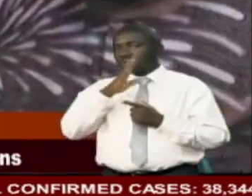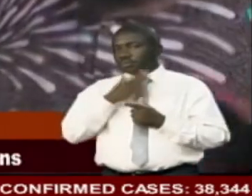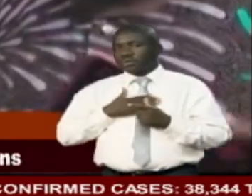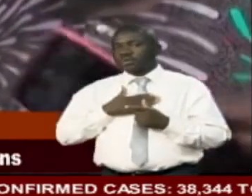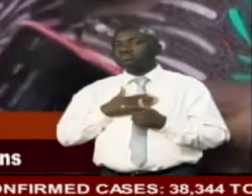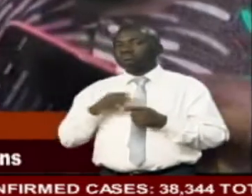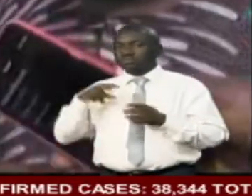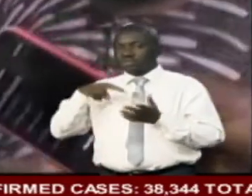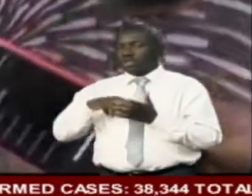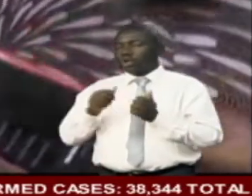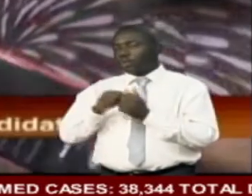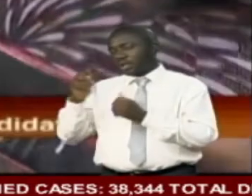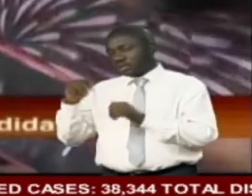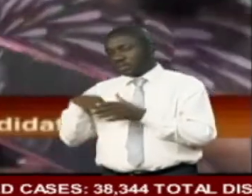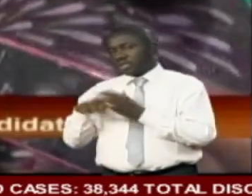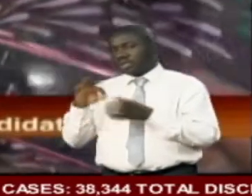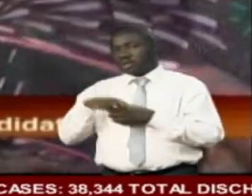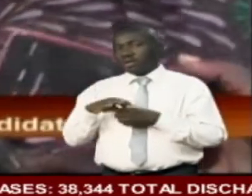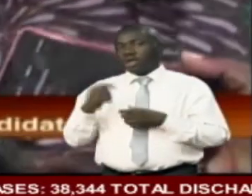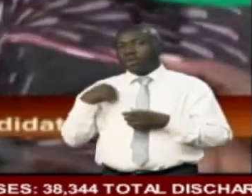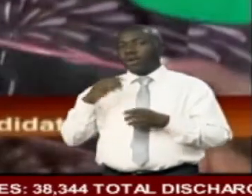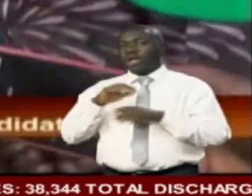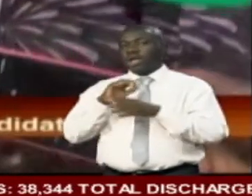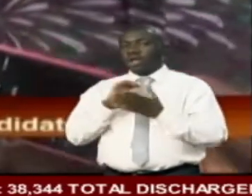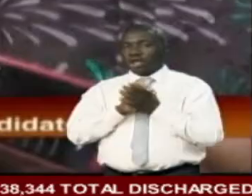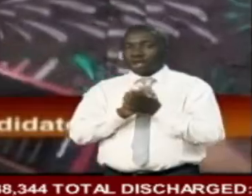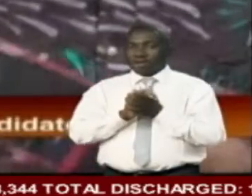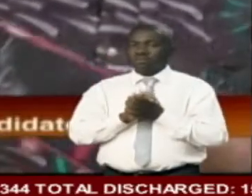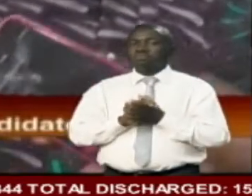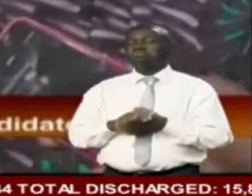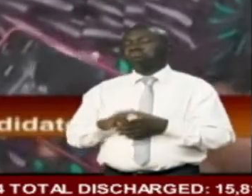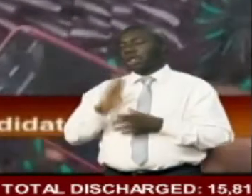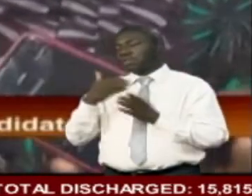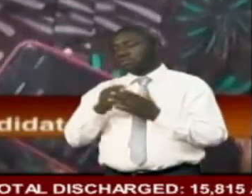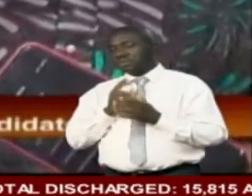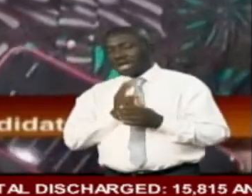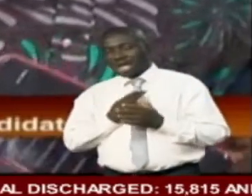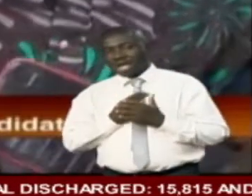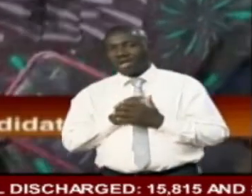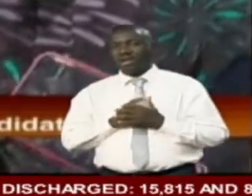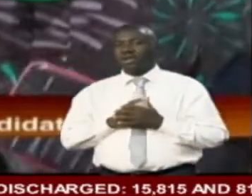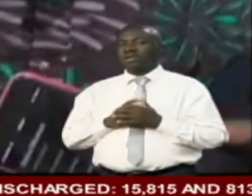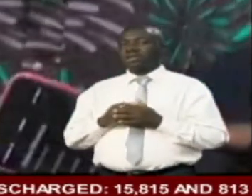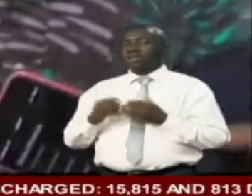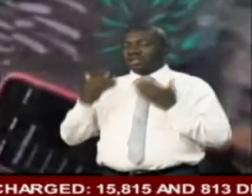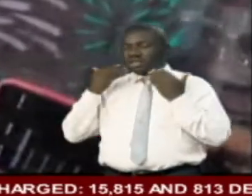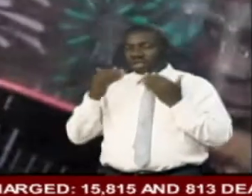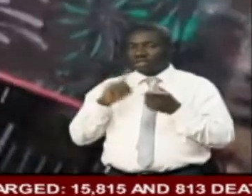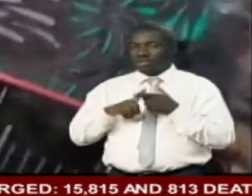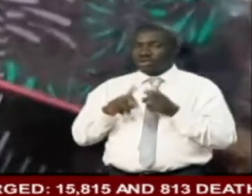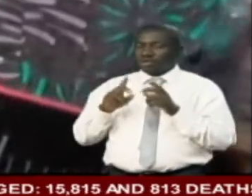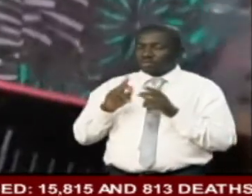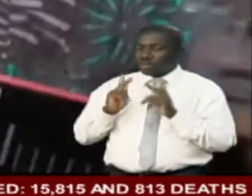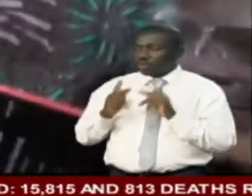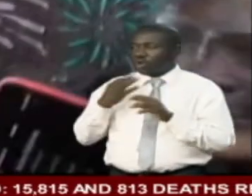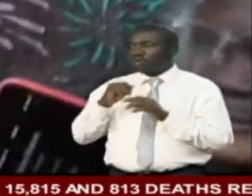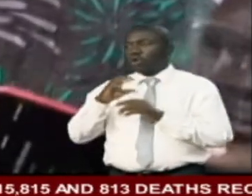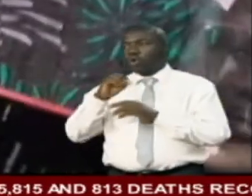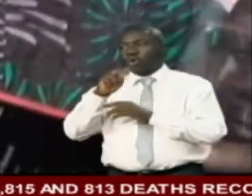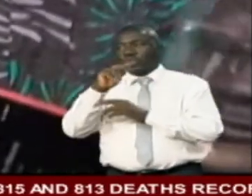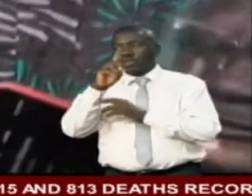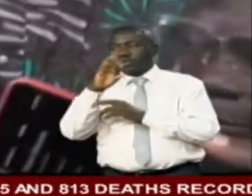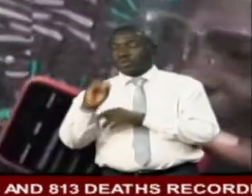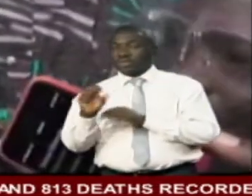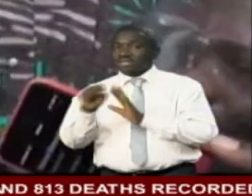I congratulate all of us. Gratitude to God, gratitude to the people of Ondo State. This is the beginning of